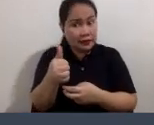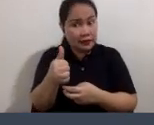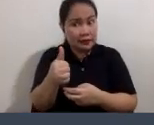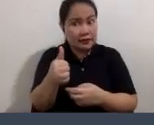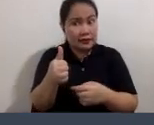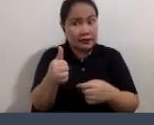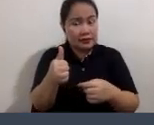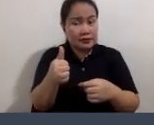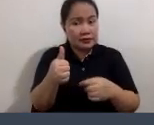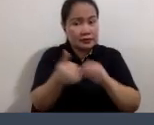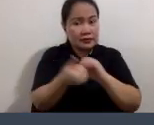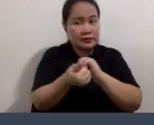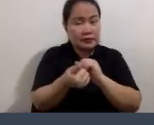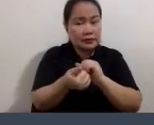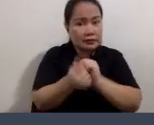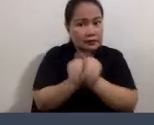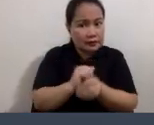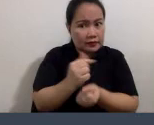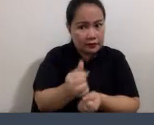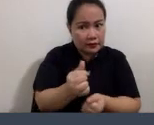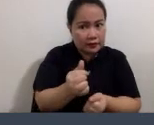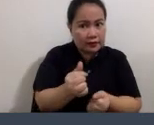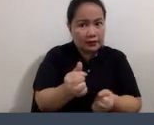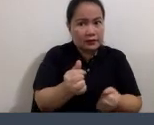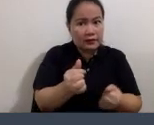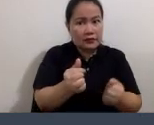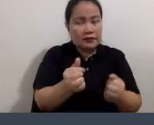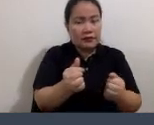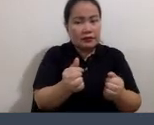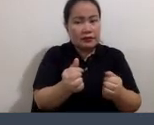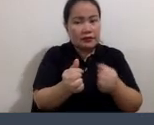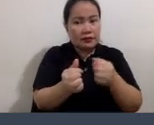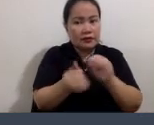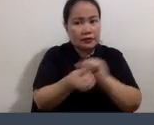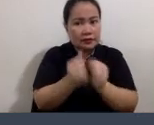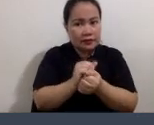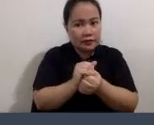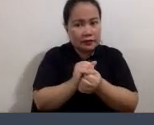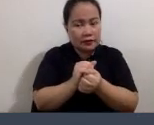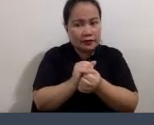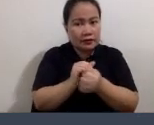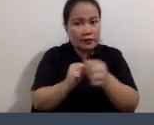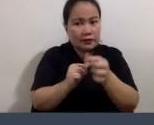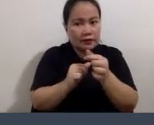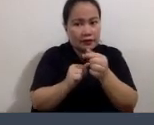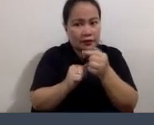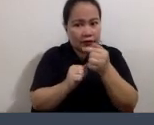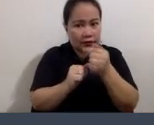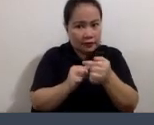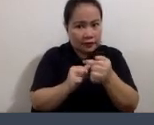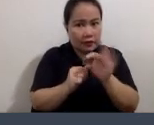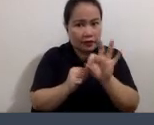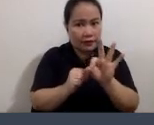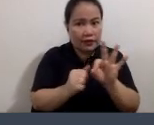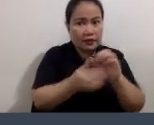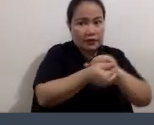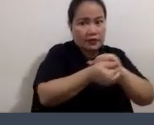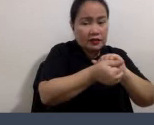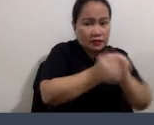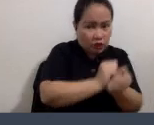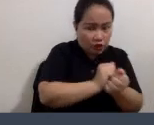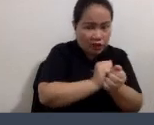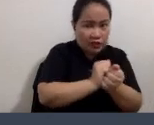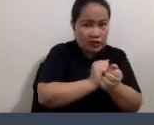then minus, that will be change, and then positive, negative, change again, and then